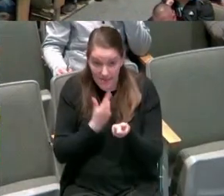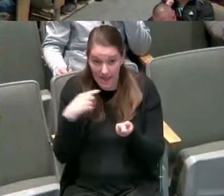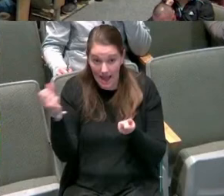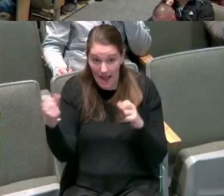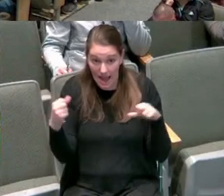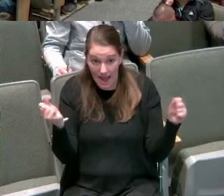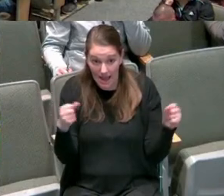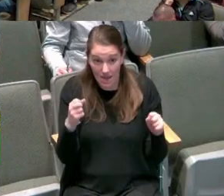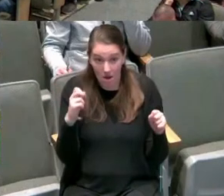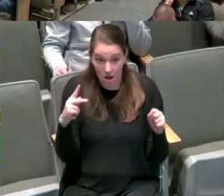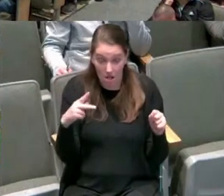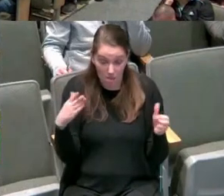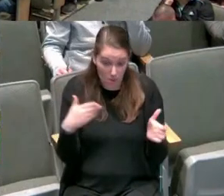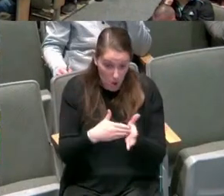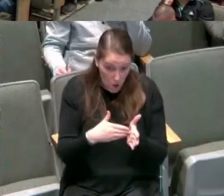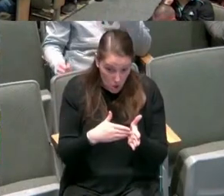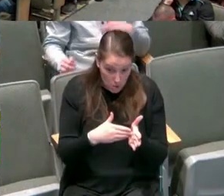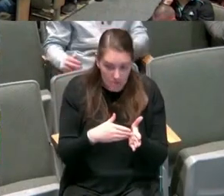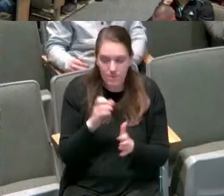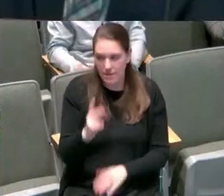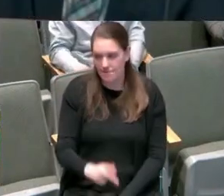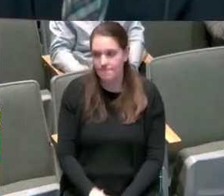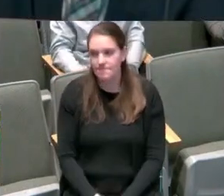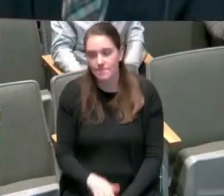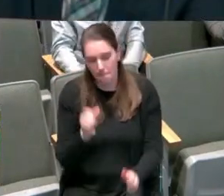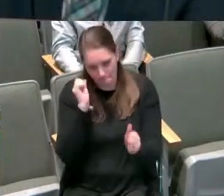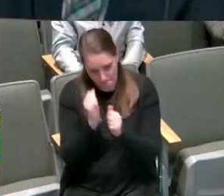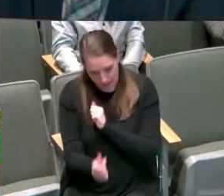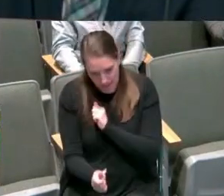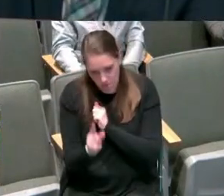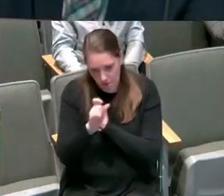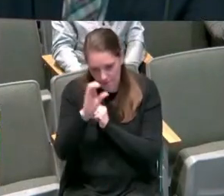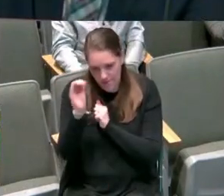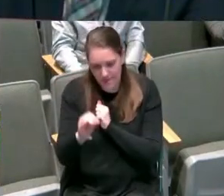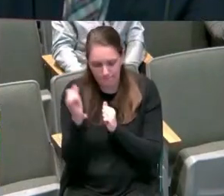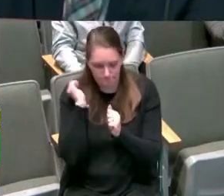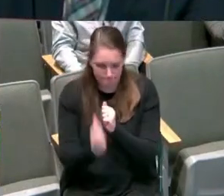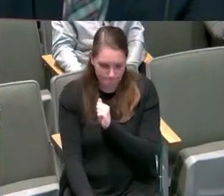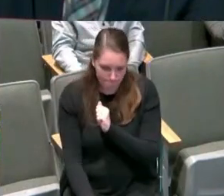opposed okay this passes unanimously